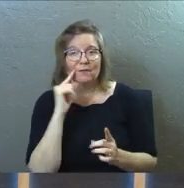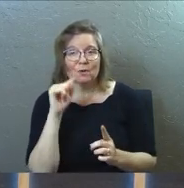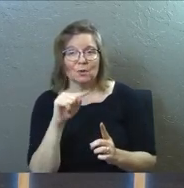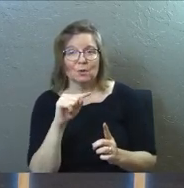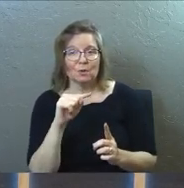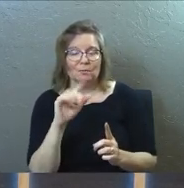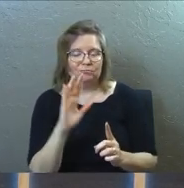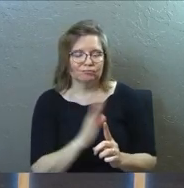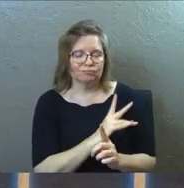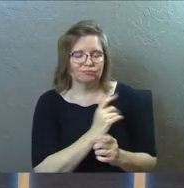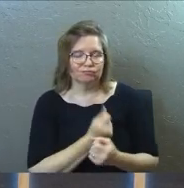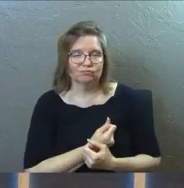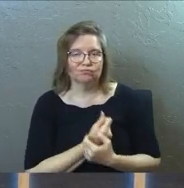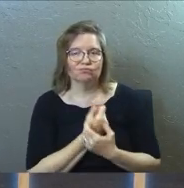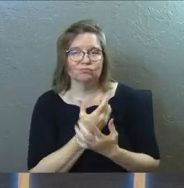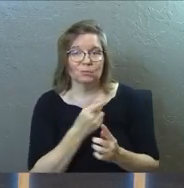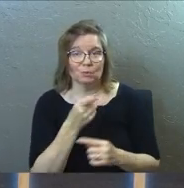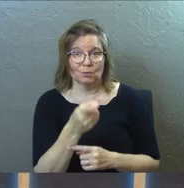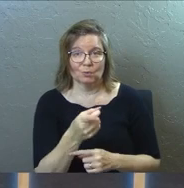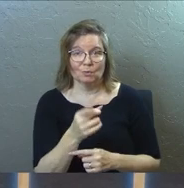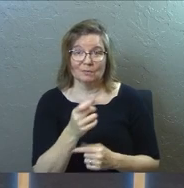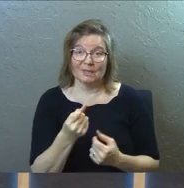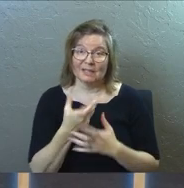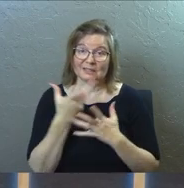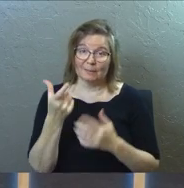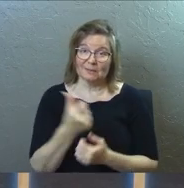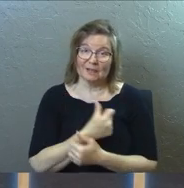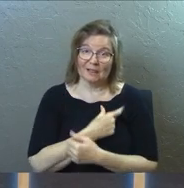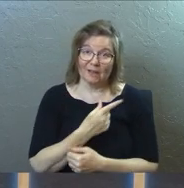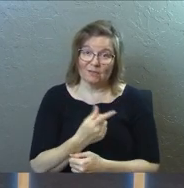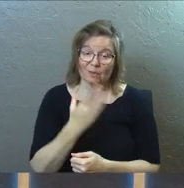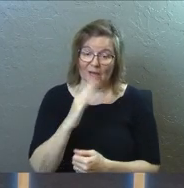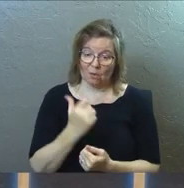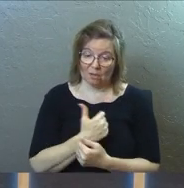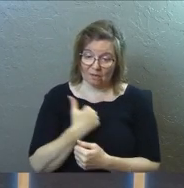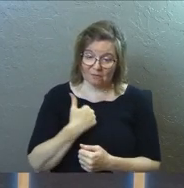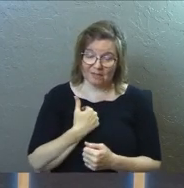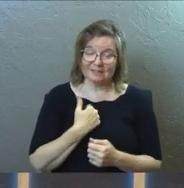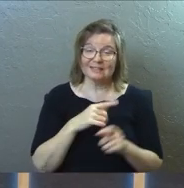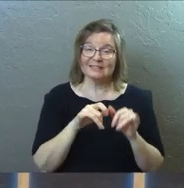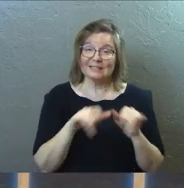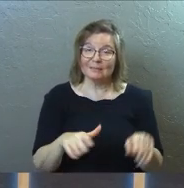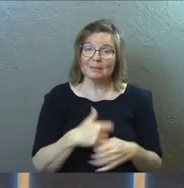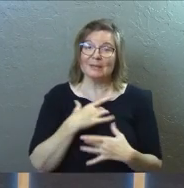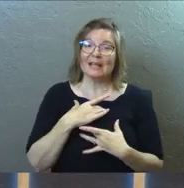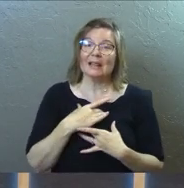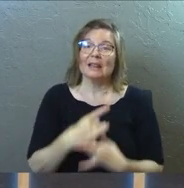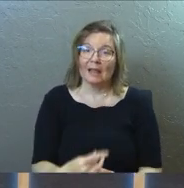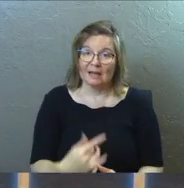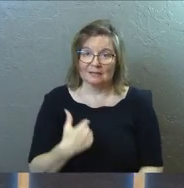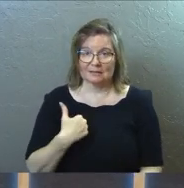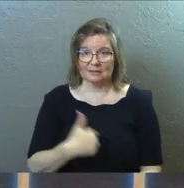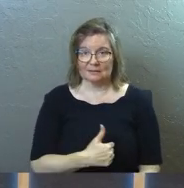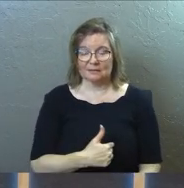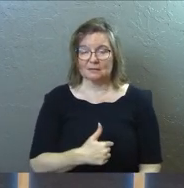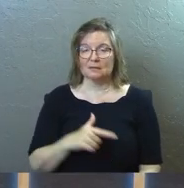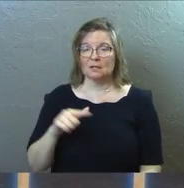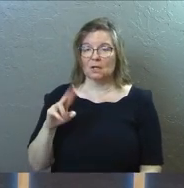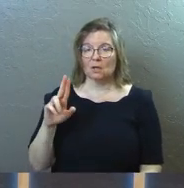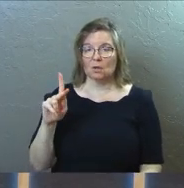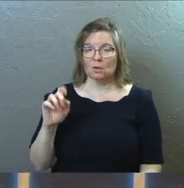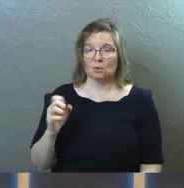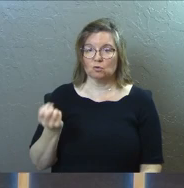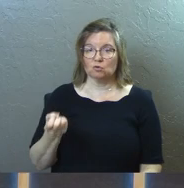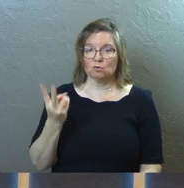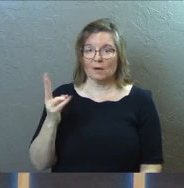you. That's how much he loves you. He's a God who doesn't just love us, he likes us. Luke 12:7 says, he knows the number of